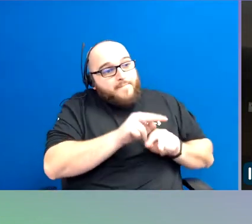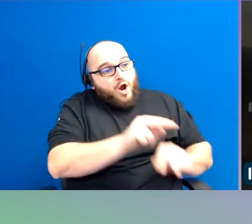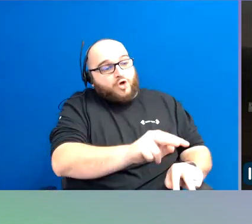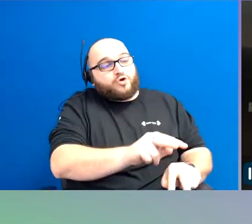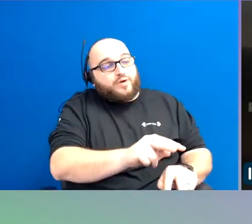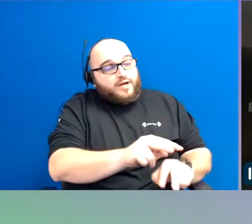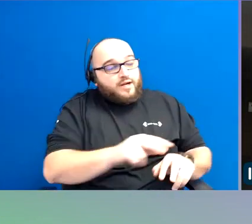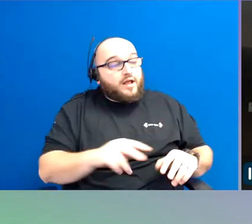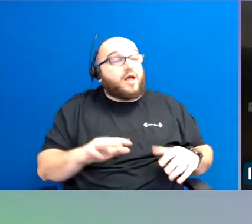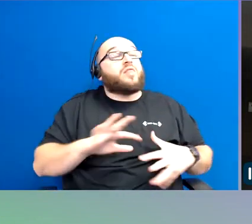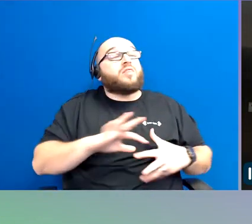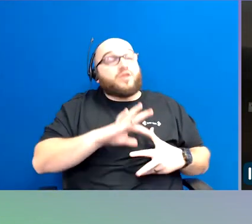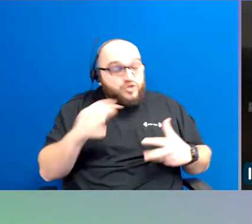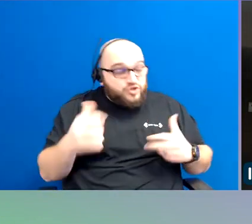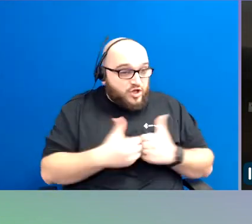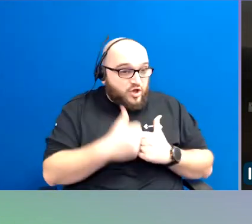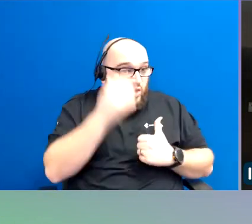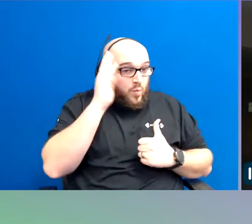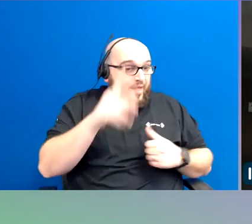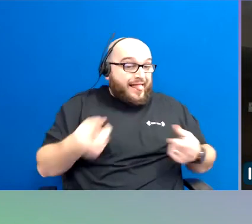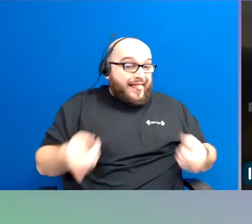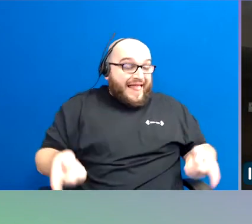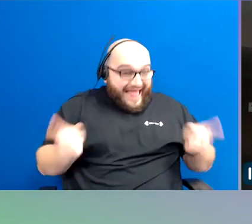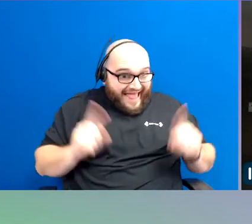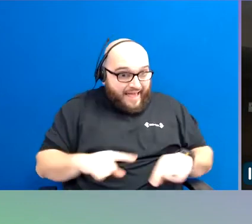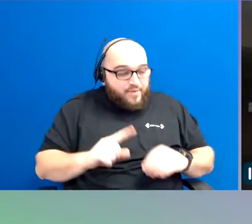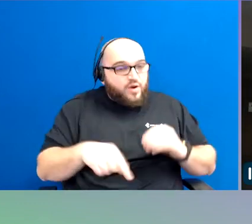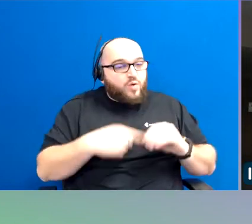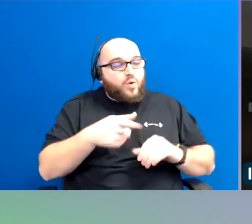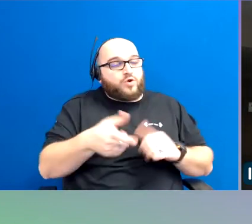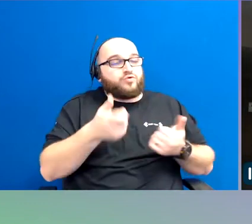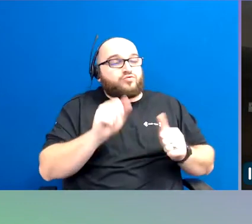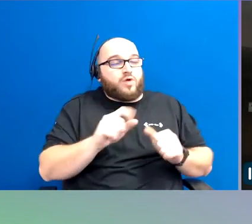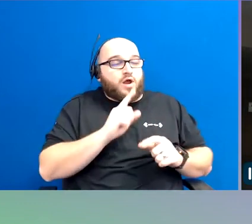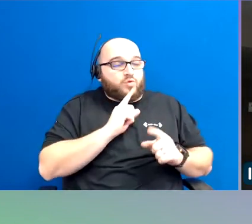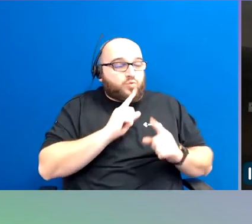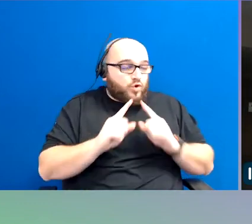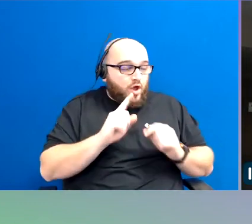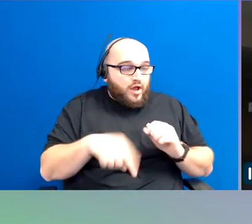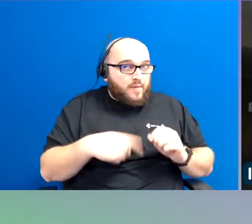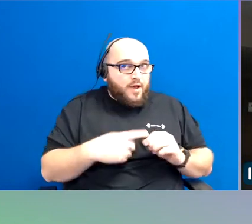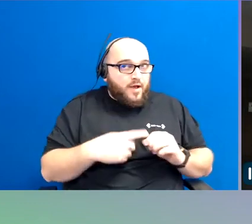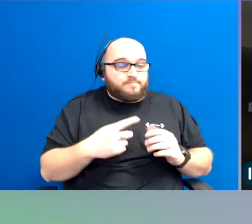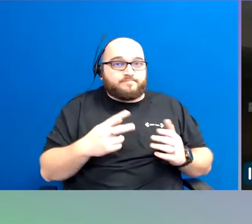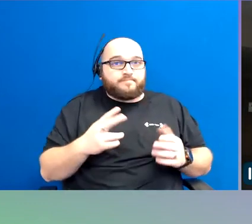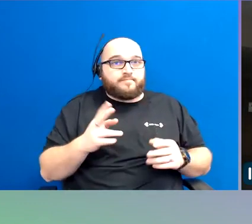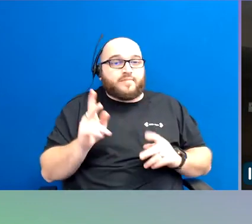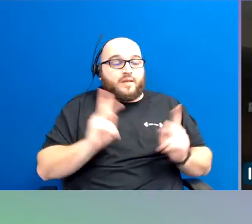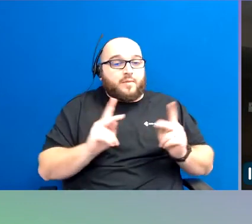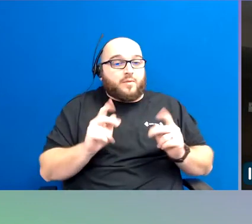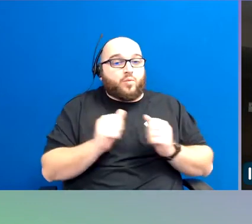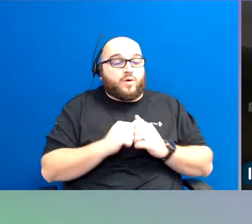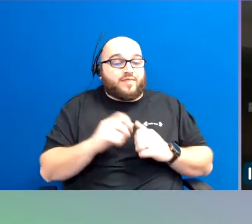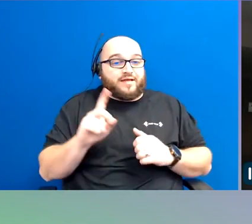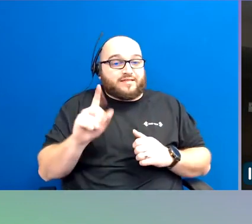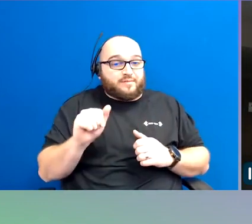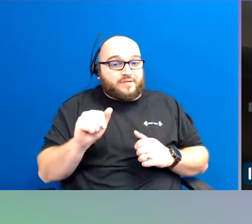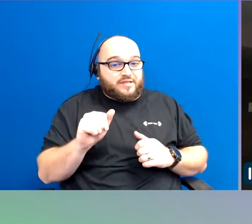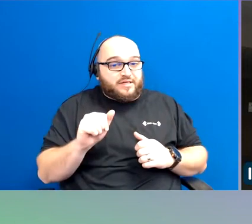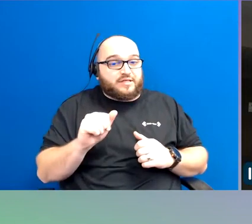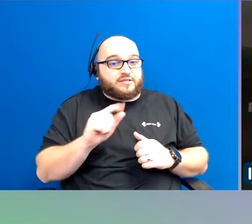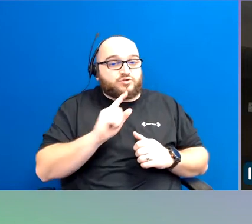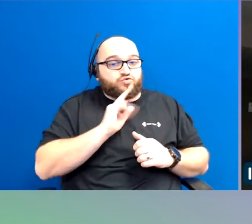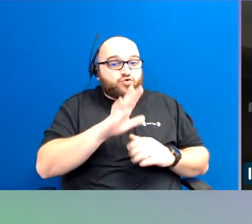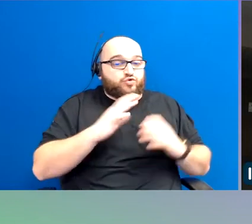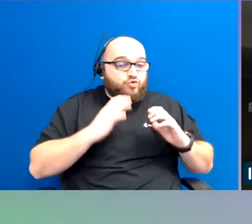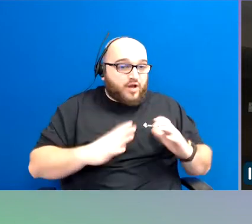The challenge will come with when you're trying to talk about users with disabilities as your customers and how